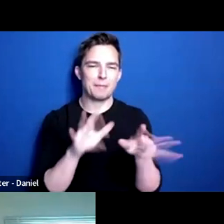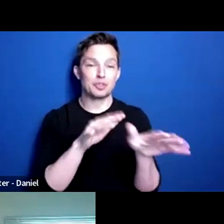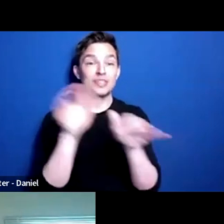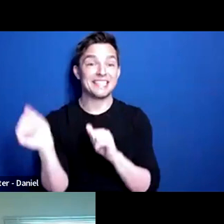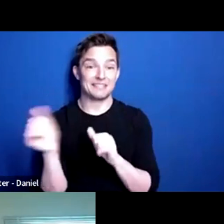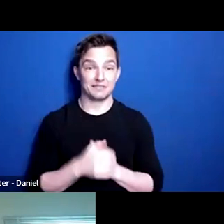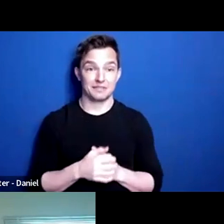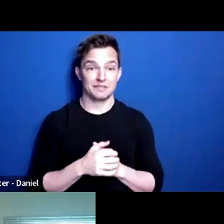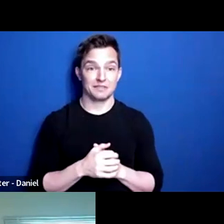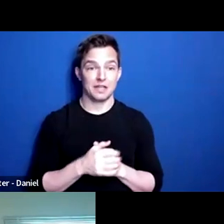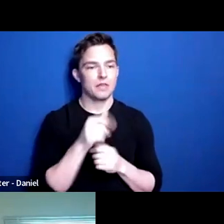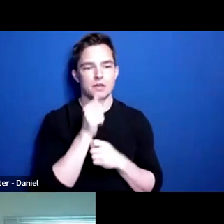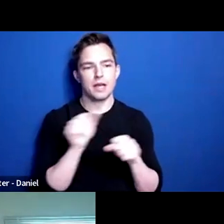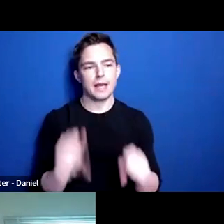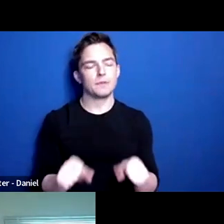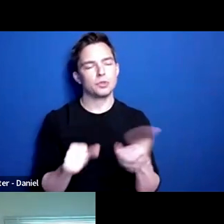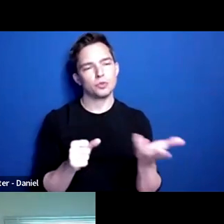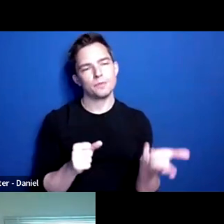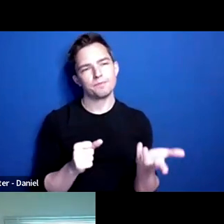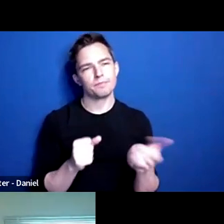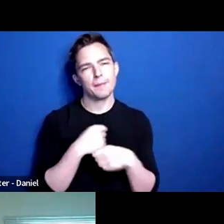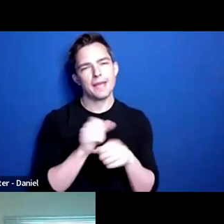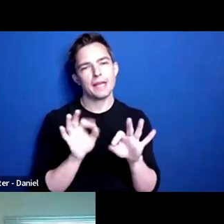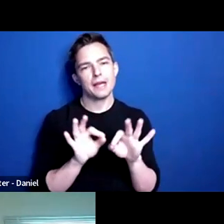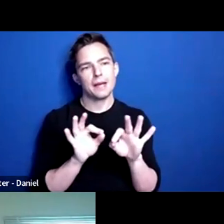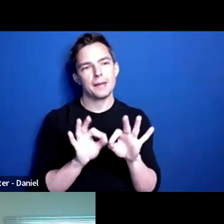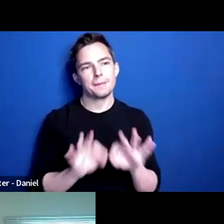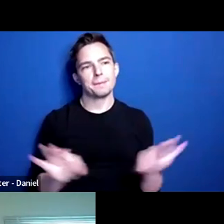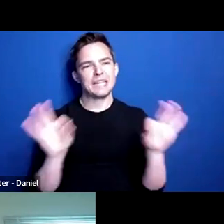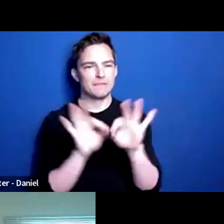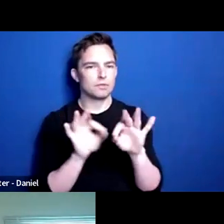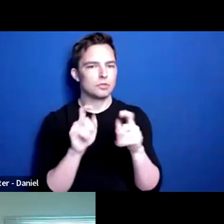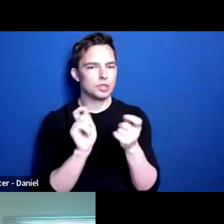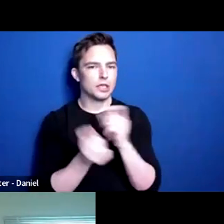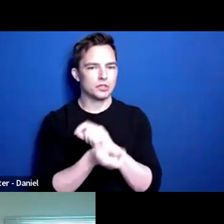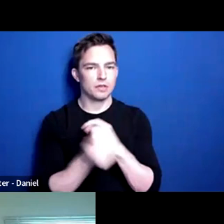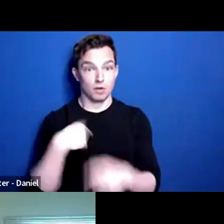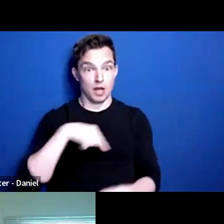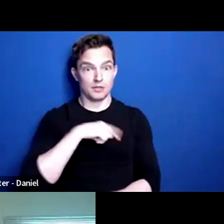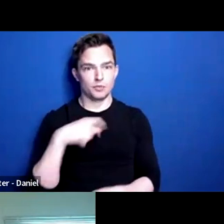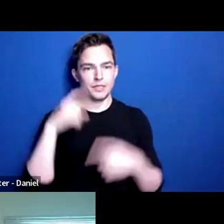And they're not able to really make meaningful change. And for us, it's really recognizing that